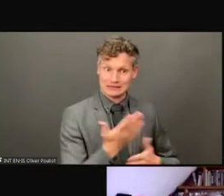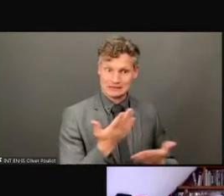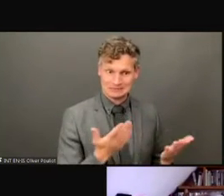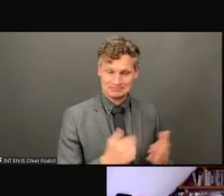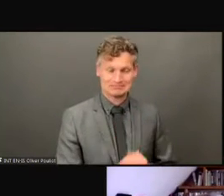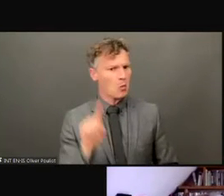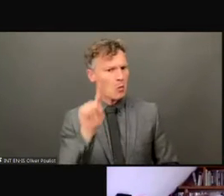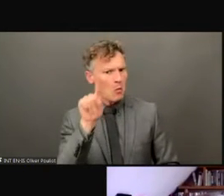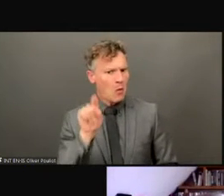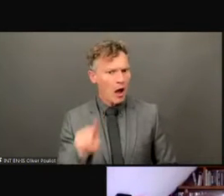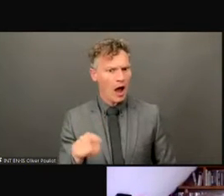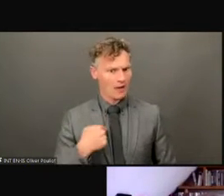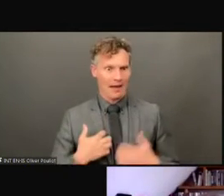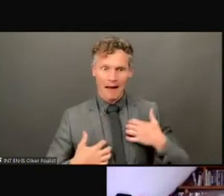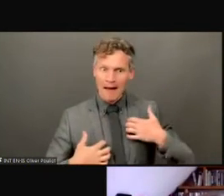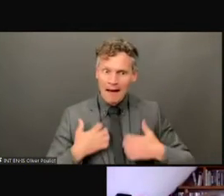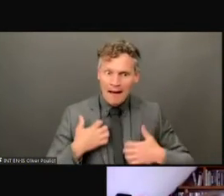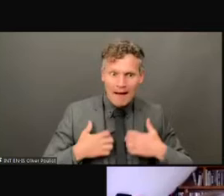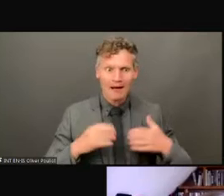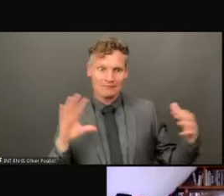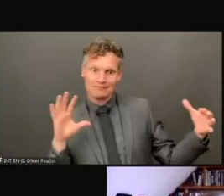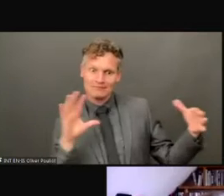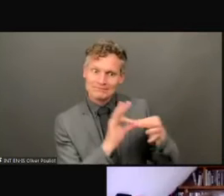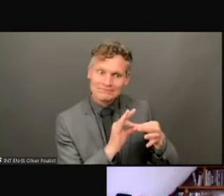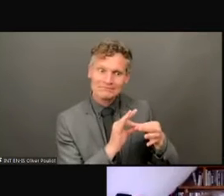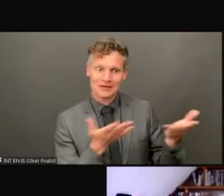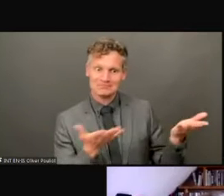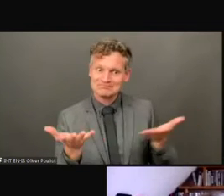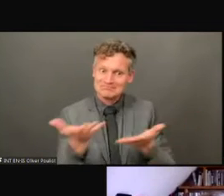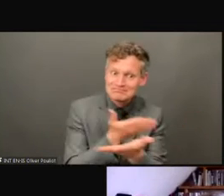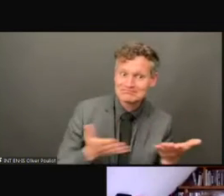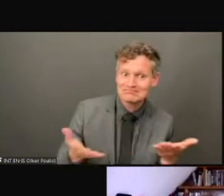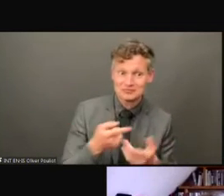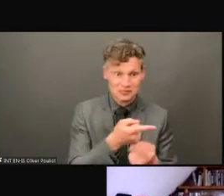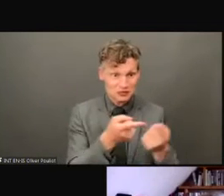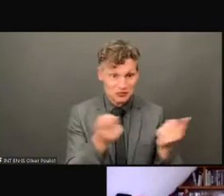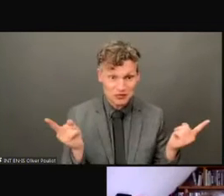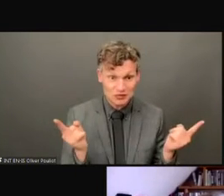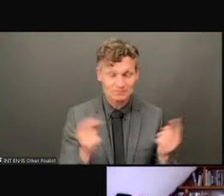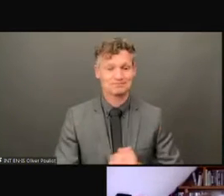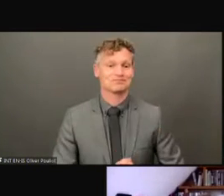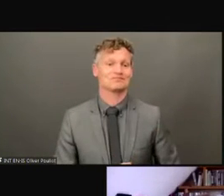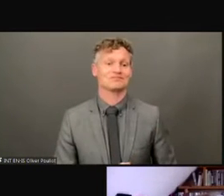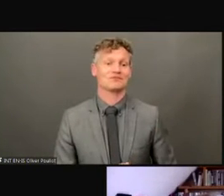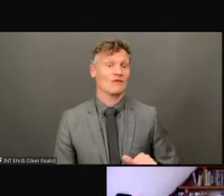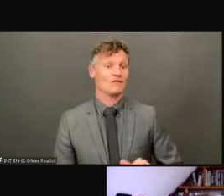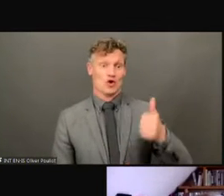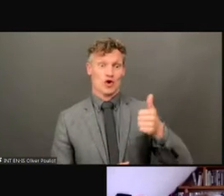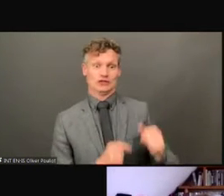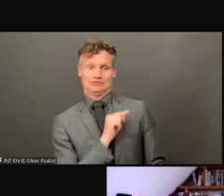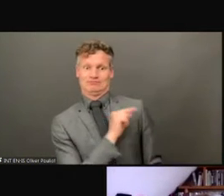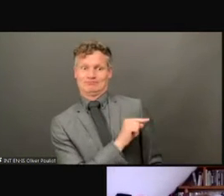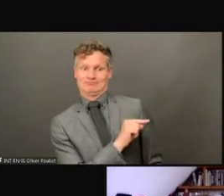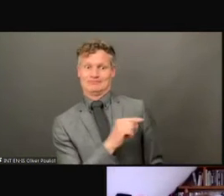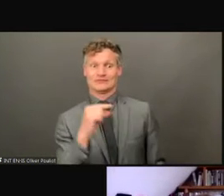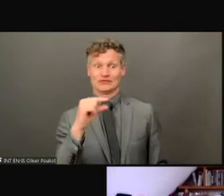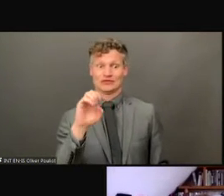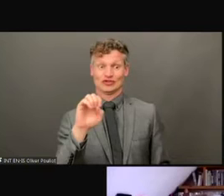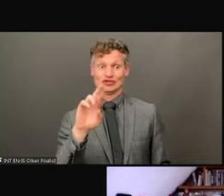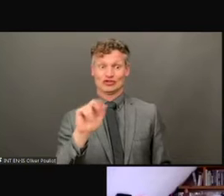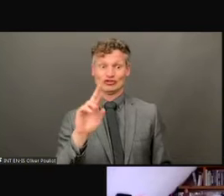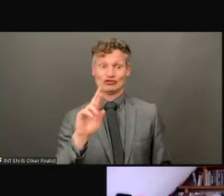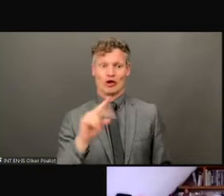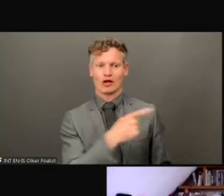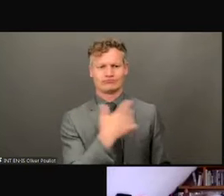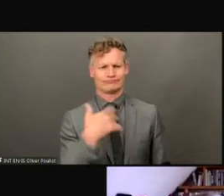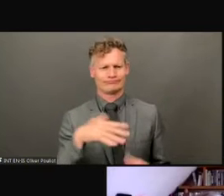this meaningful exchange. First of all, I'm always jealous because he has a wonderful advanced legal binding human rights